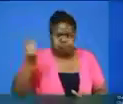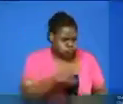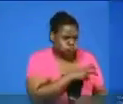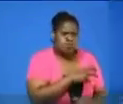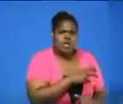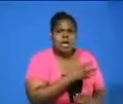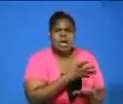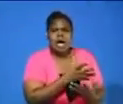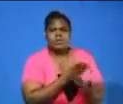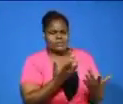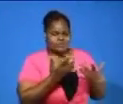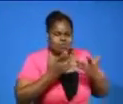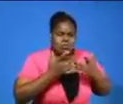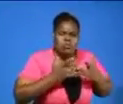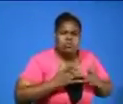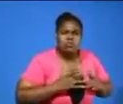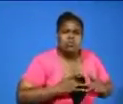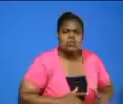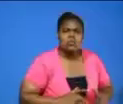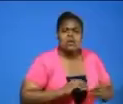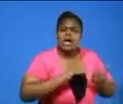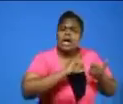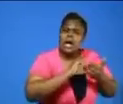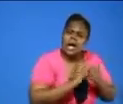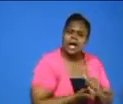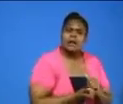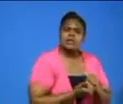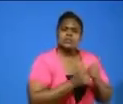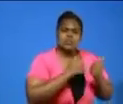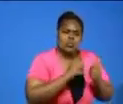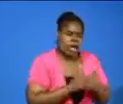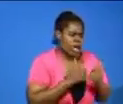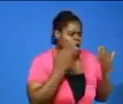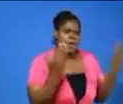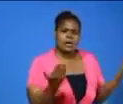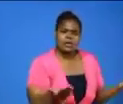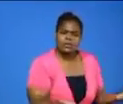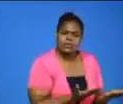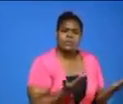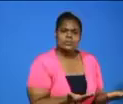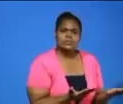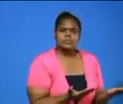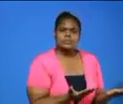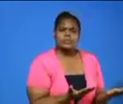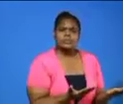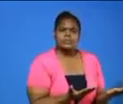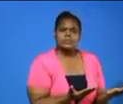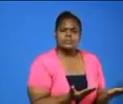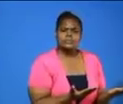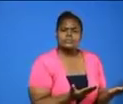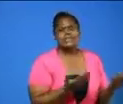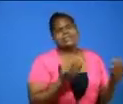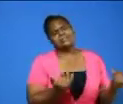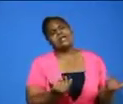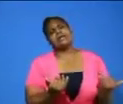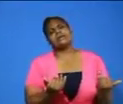could you wind up here? I'm talking to a new